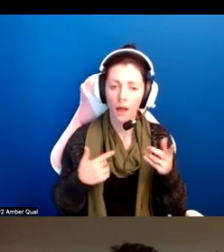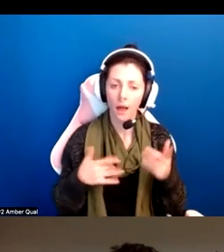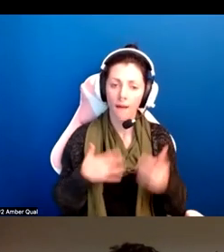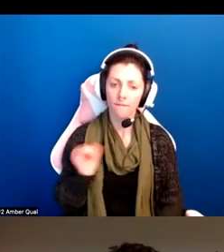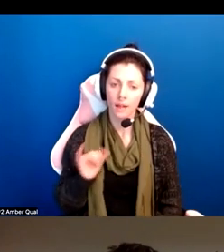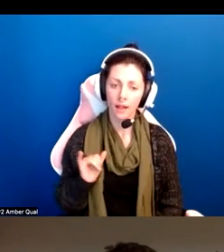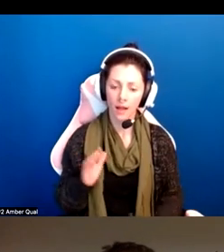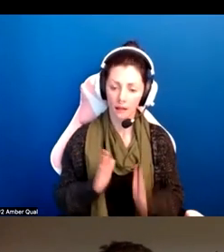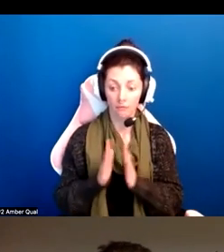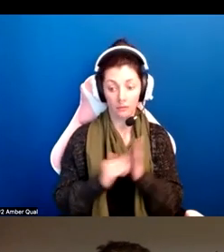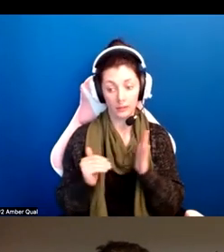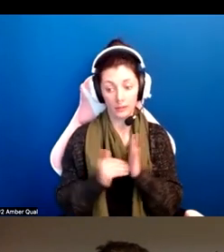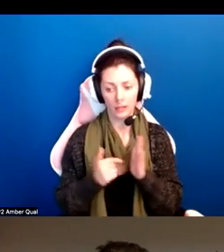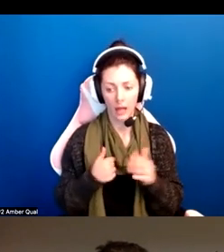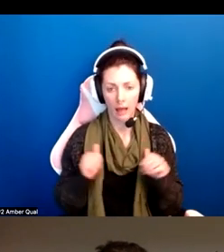working arrangements. But